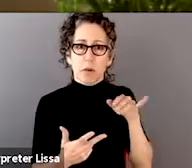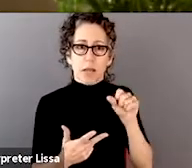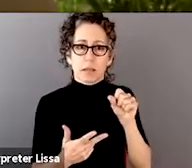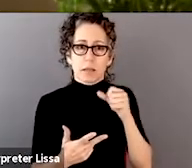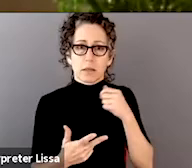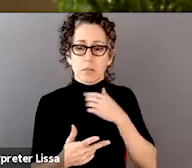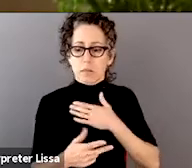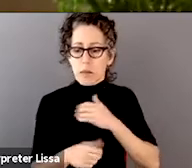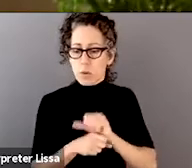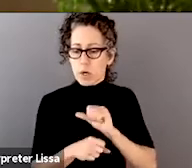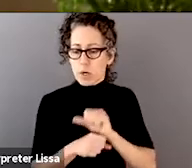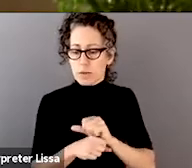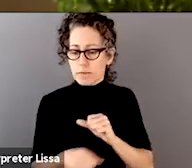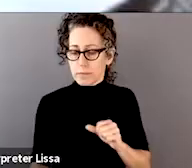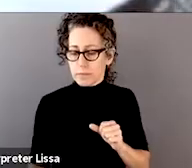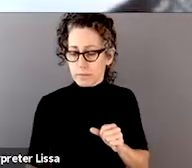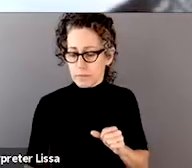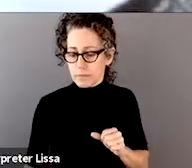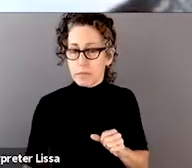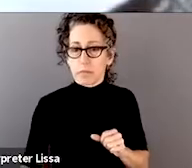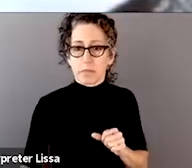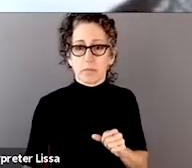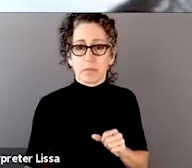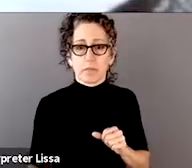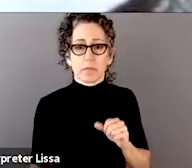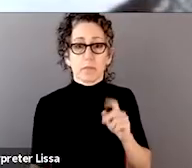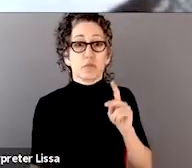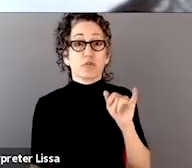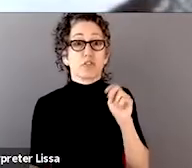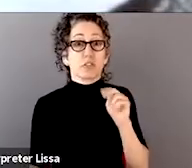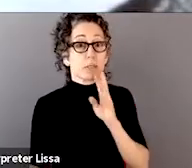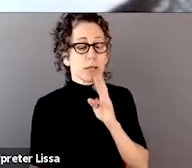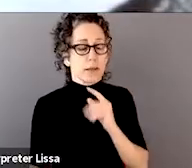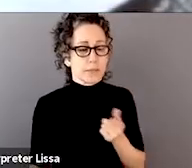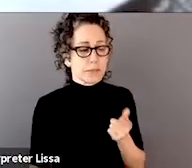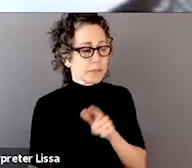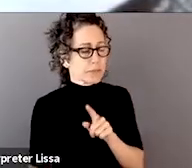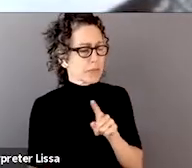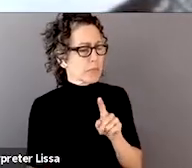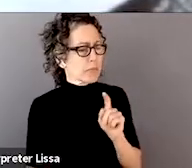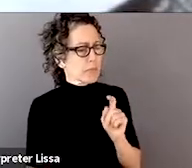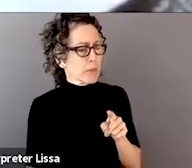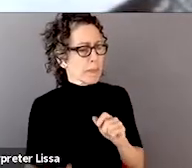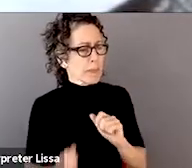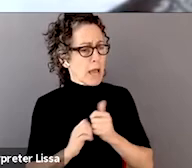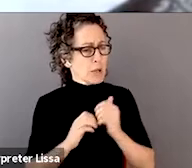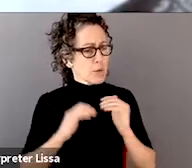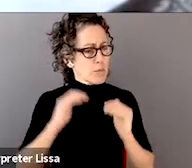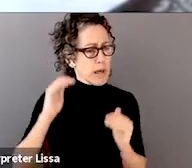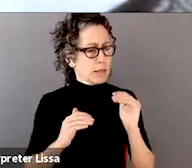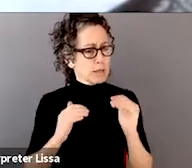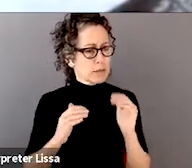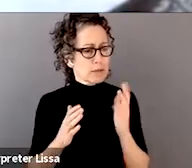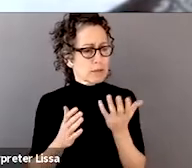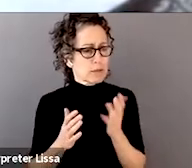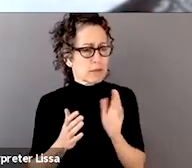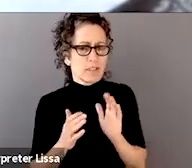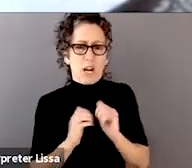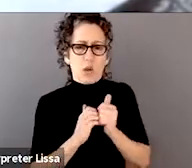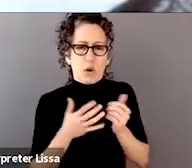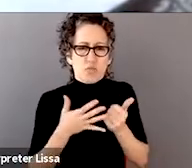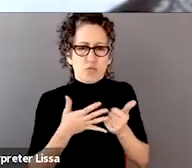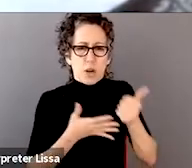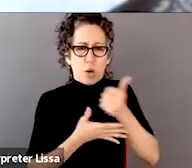do. Fantastic. And sort of how do you balance prioritizing, maybe